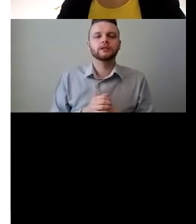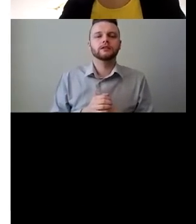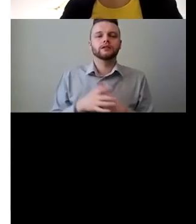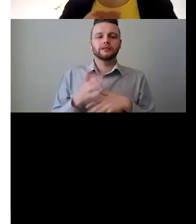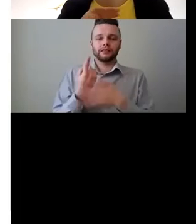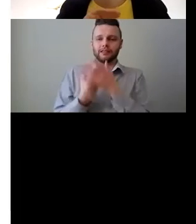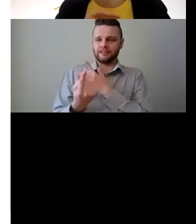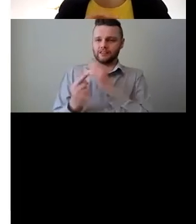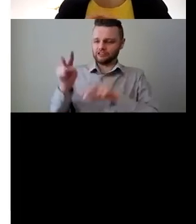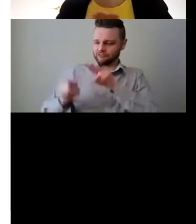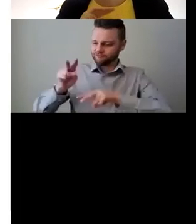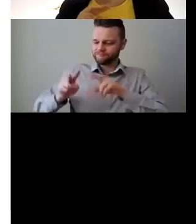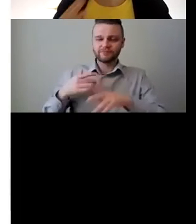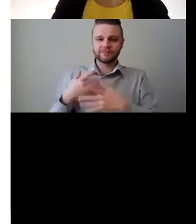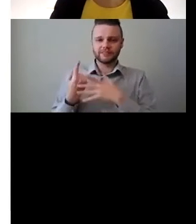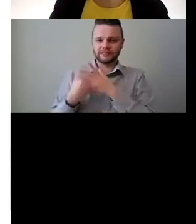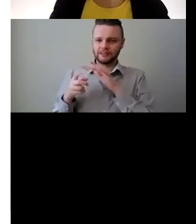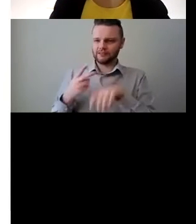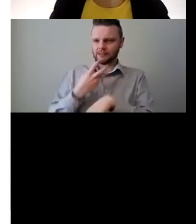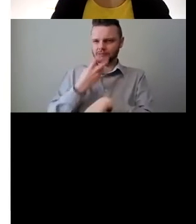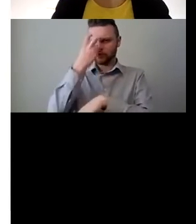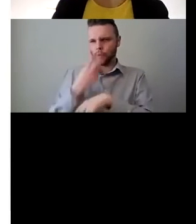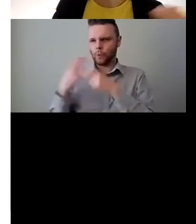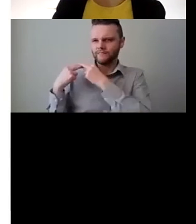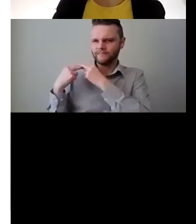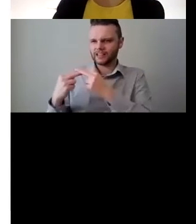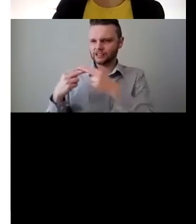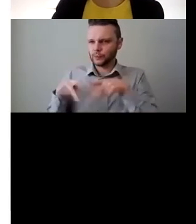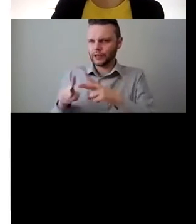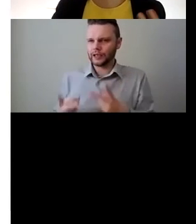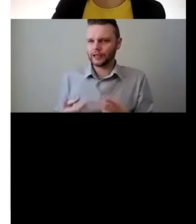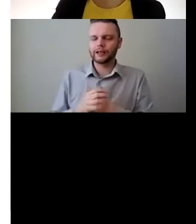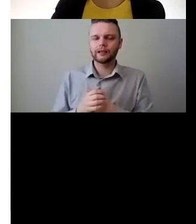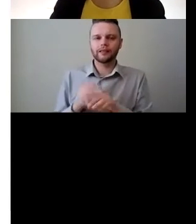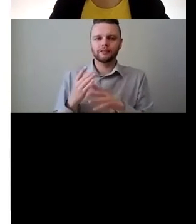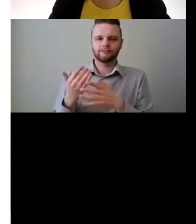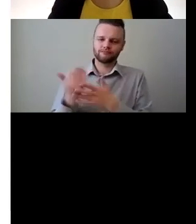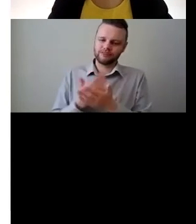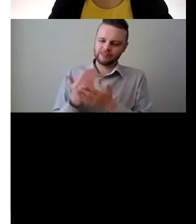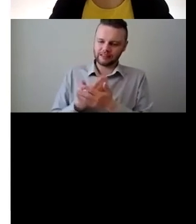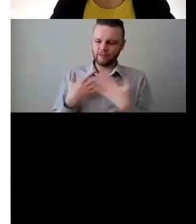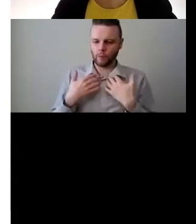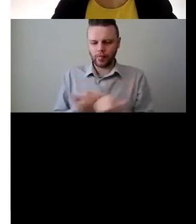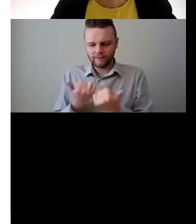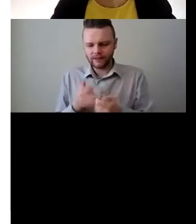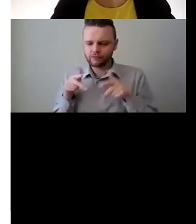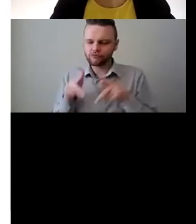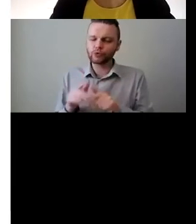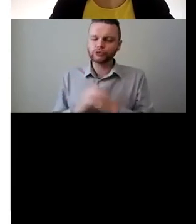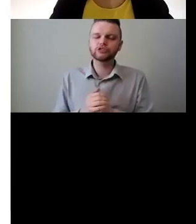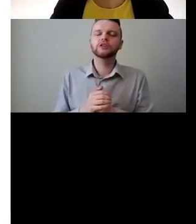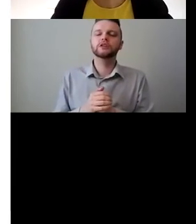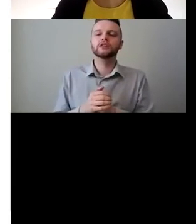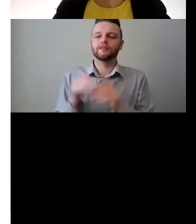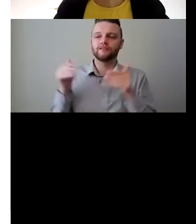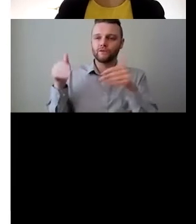still being approached in this very old-fashioned manner, in this protective welfare approach towards the